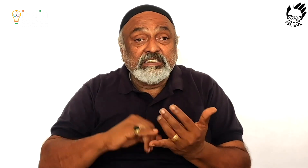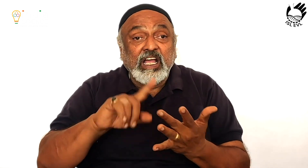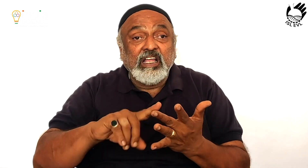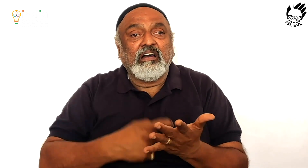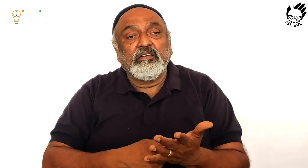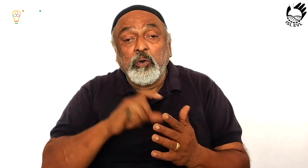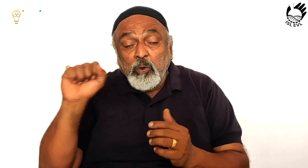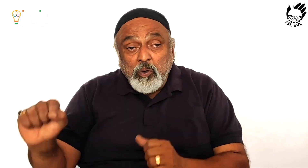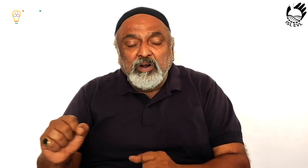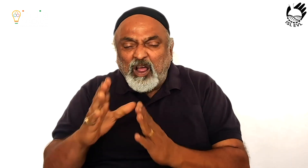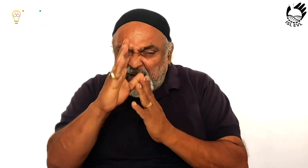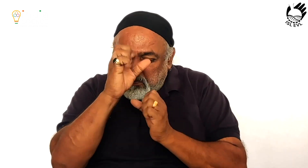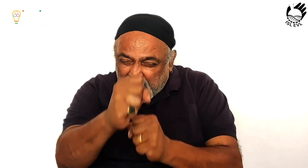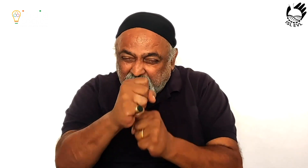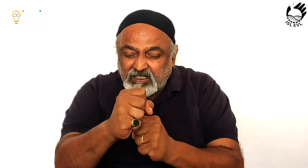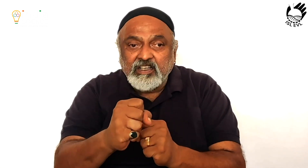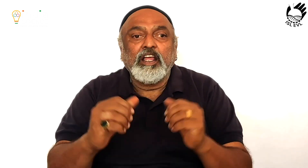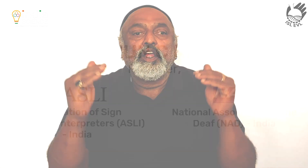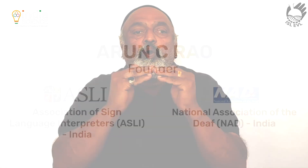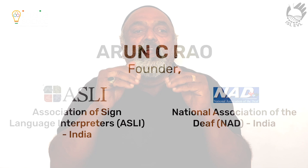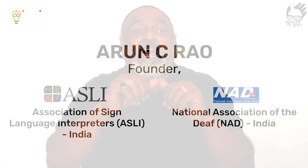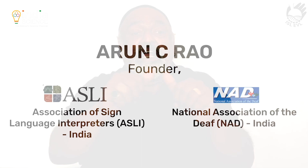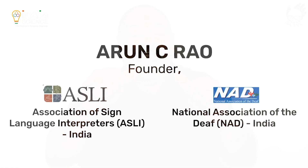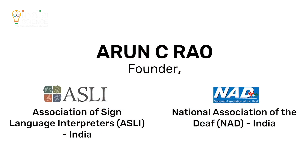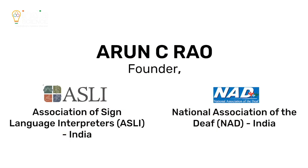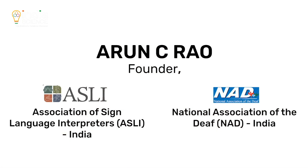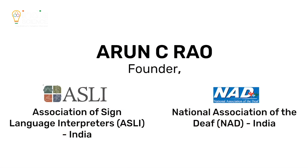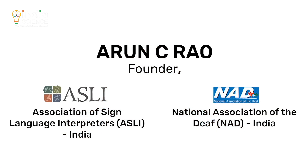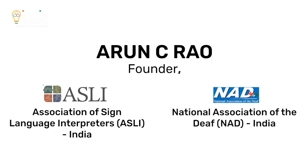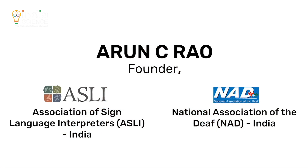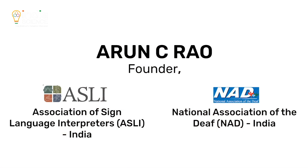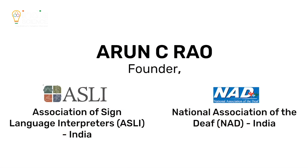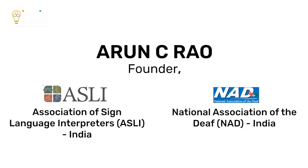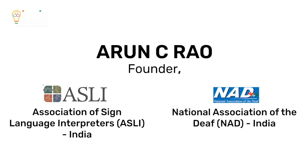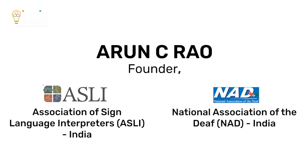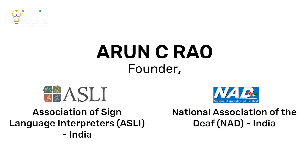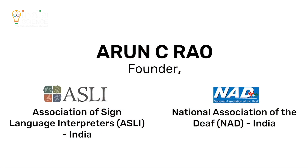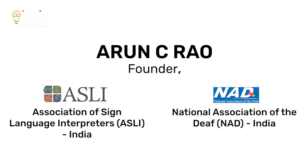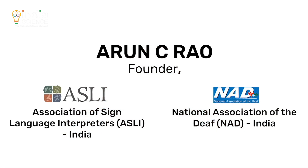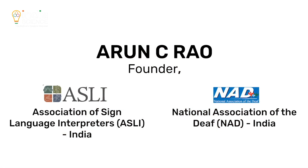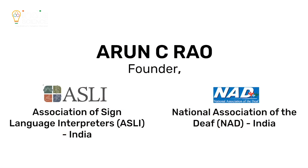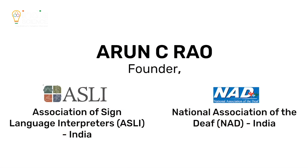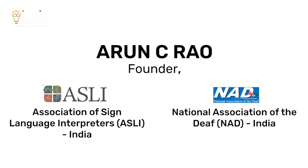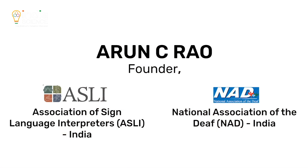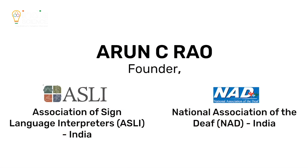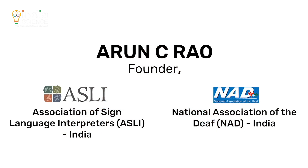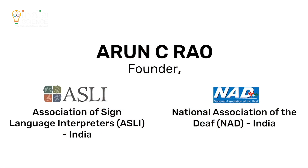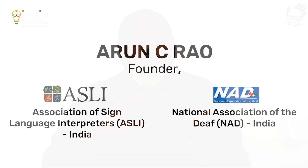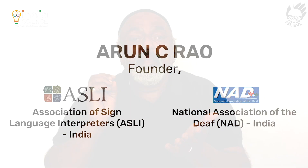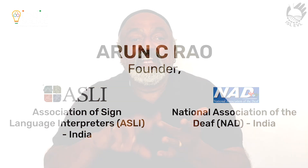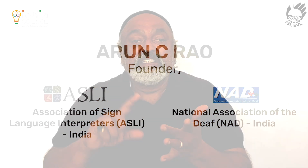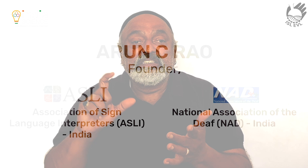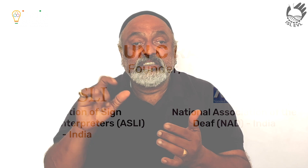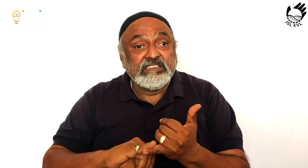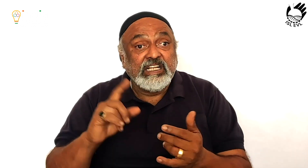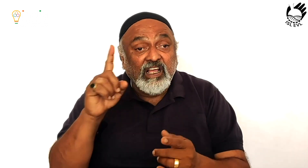field of sign language and interpreting in the country sri arun c rao deeply appreciated csir for this first of its